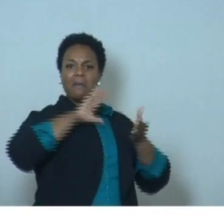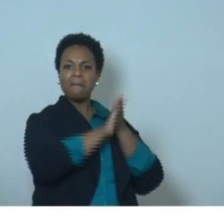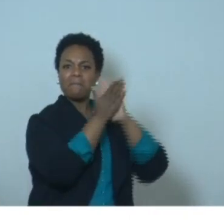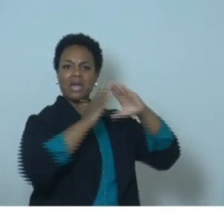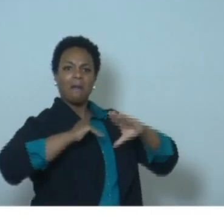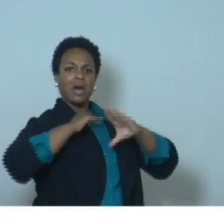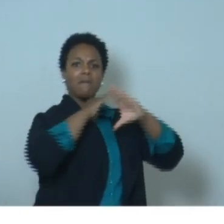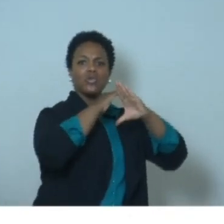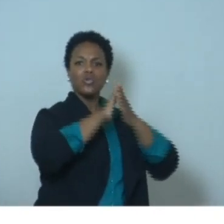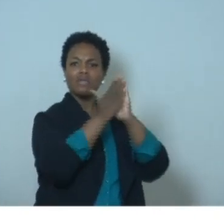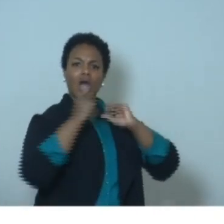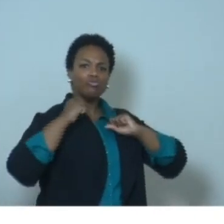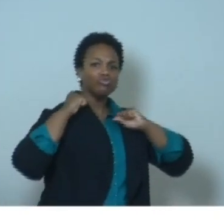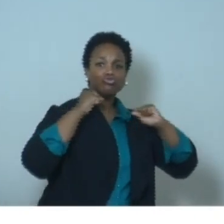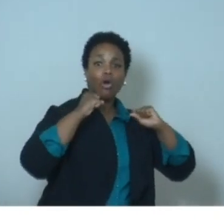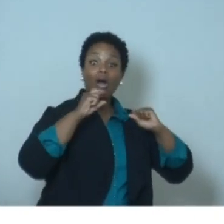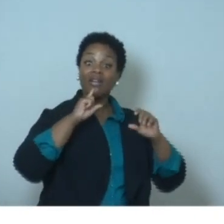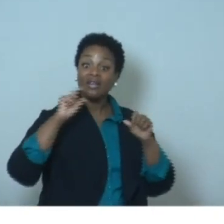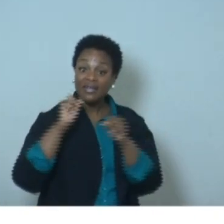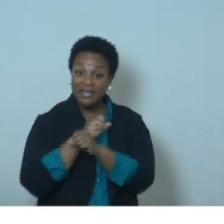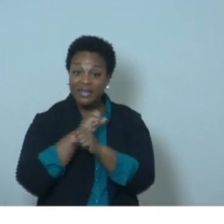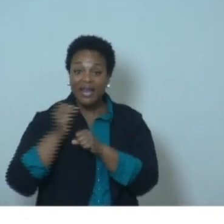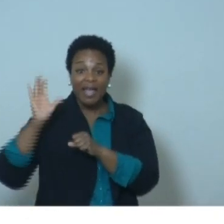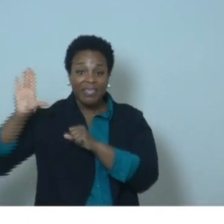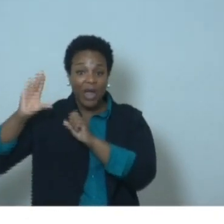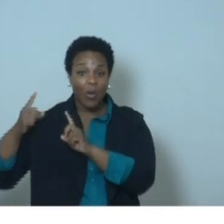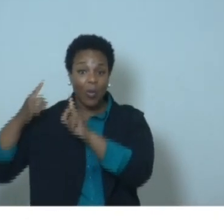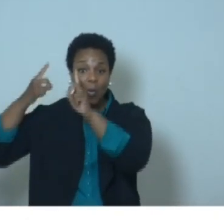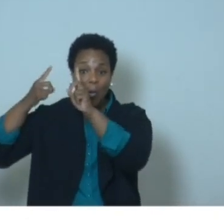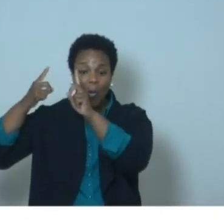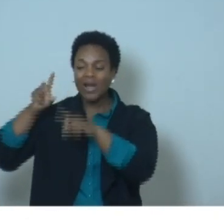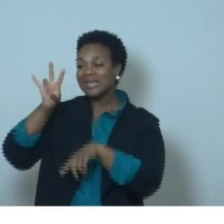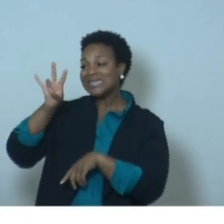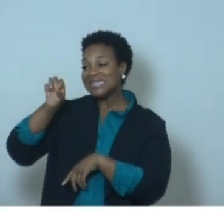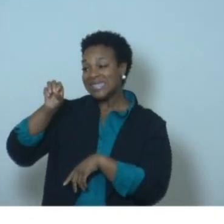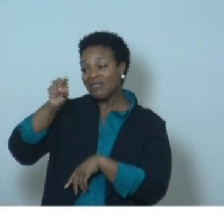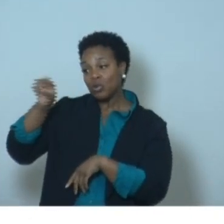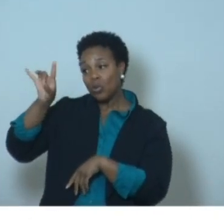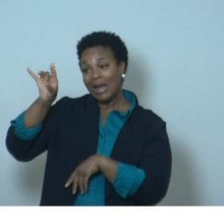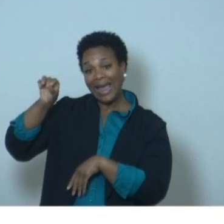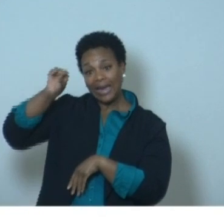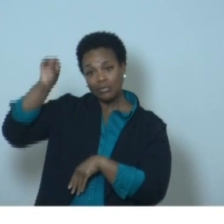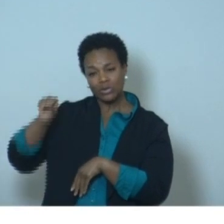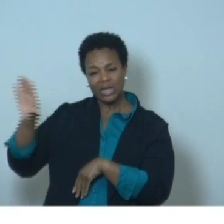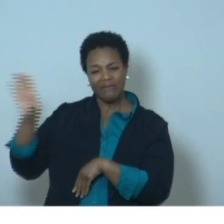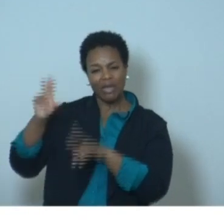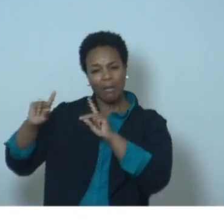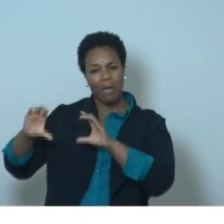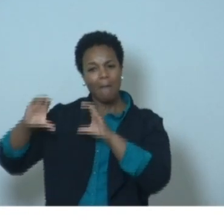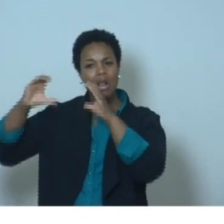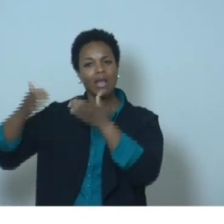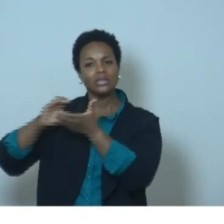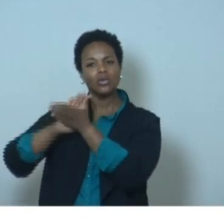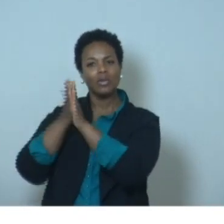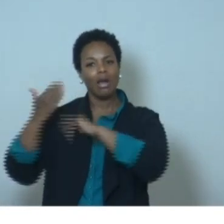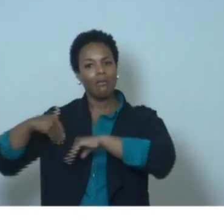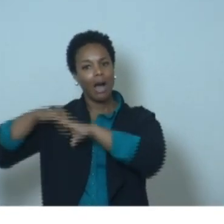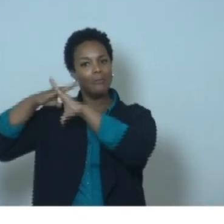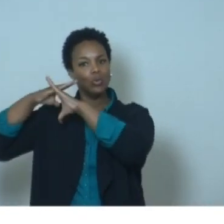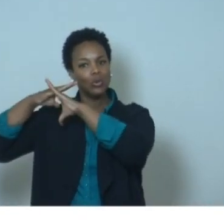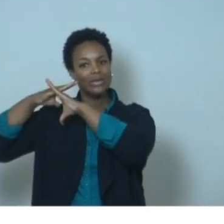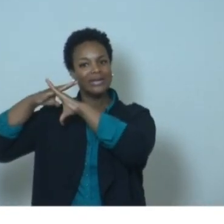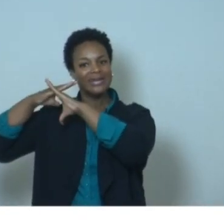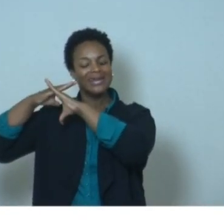90% of your population immune. And so these numbers are small. You can review them later online,